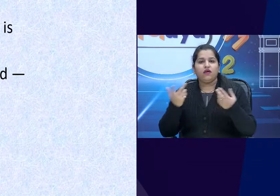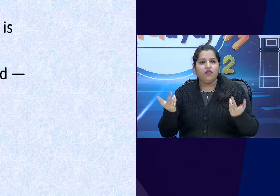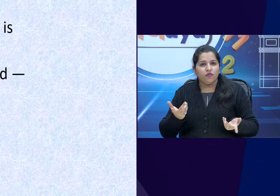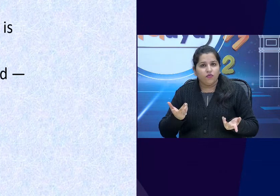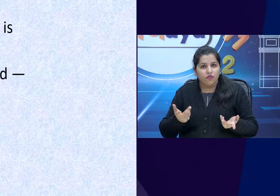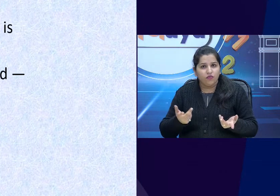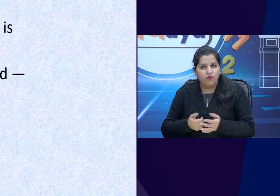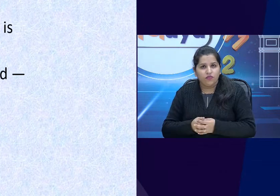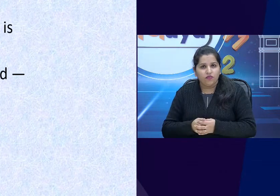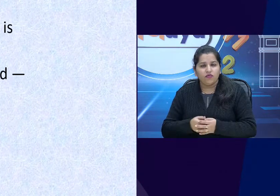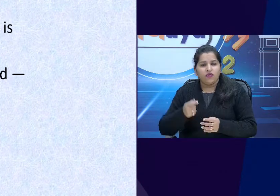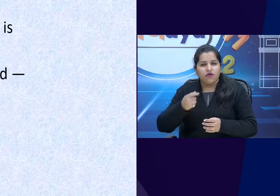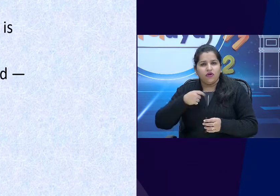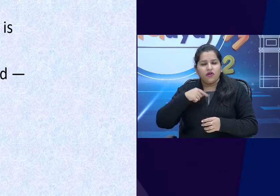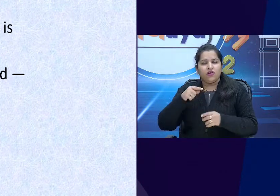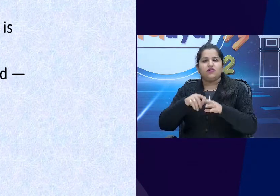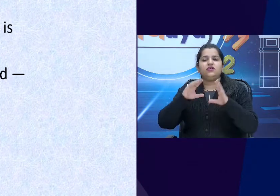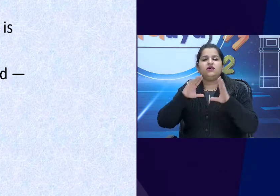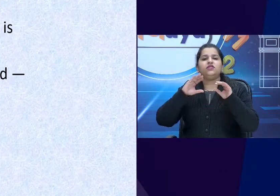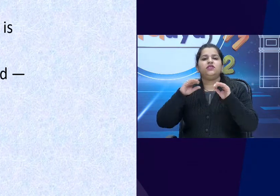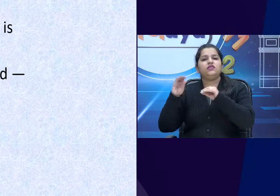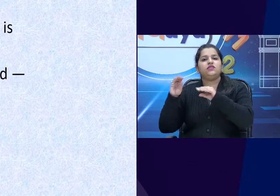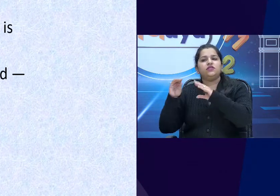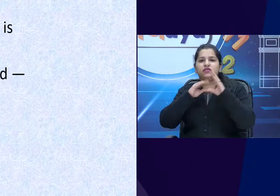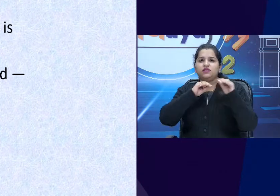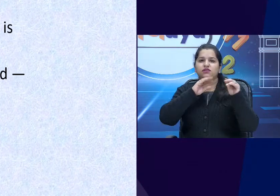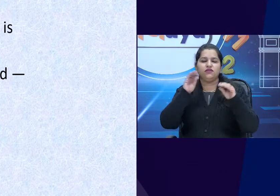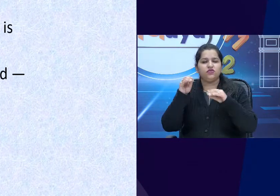said Mr. Chatterbox.